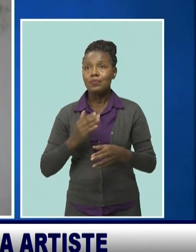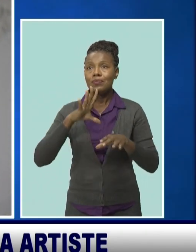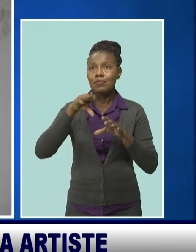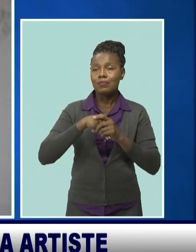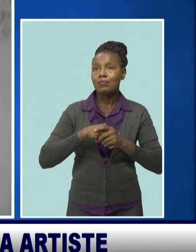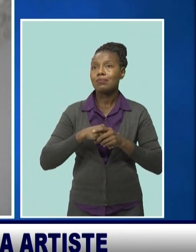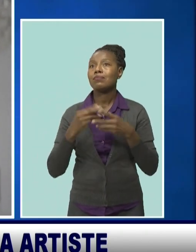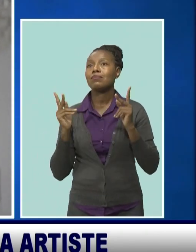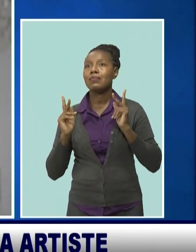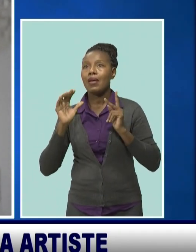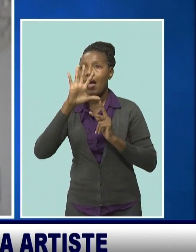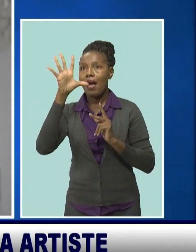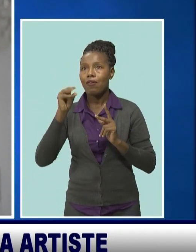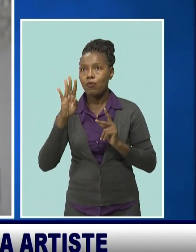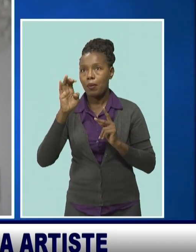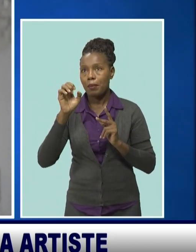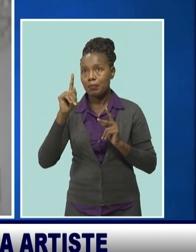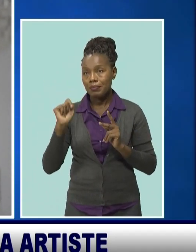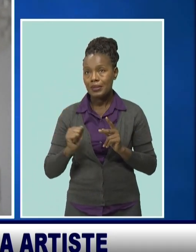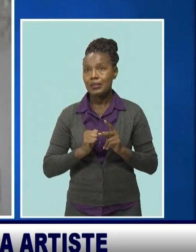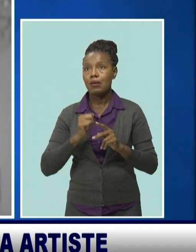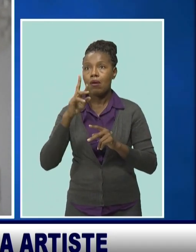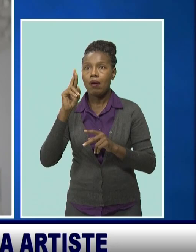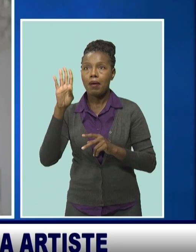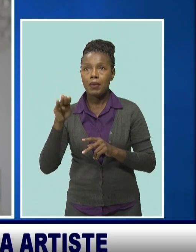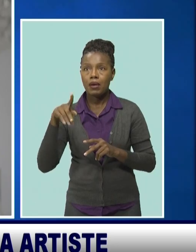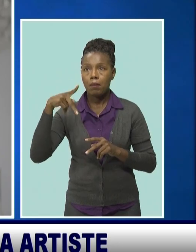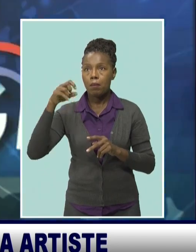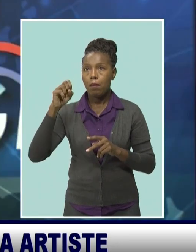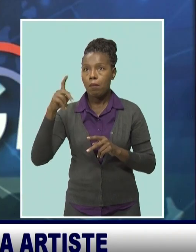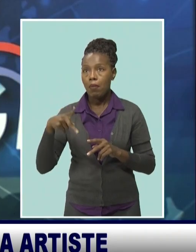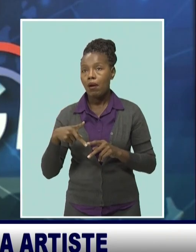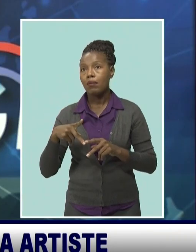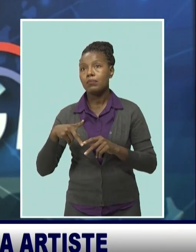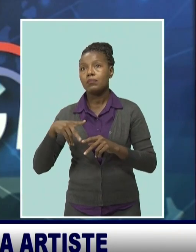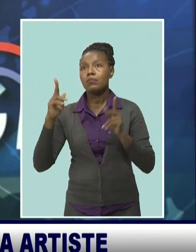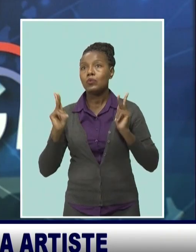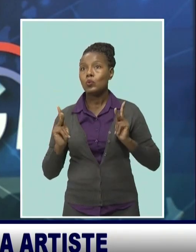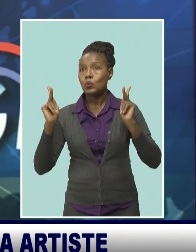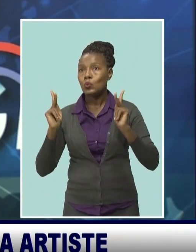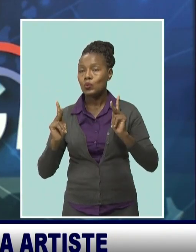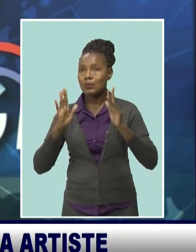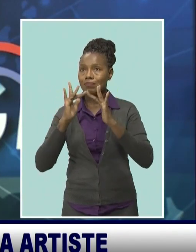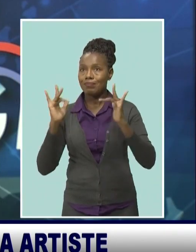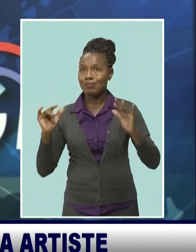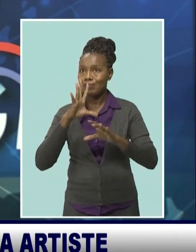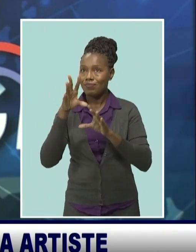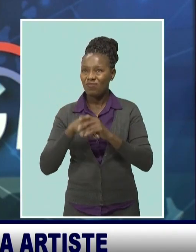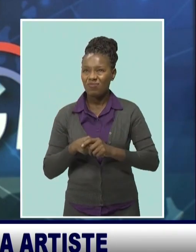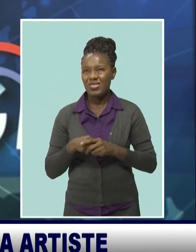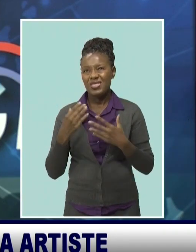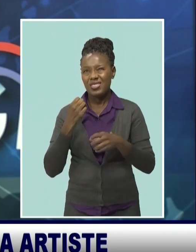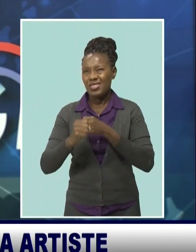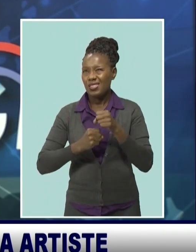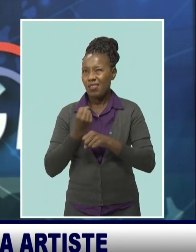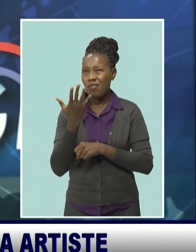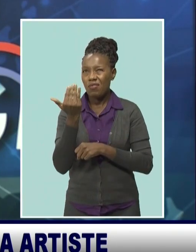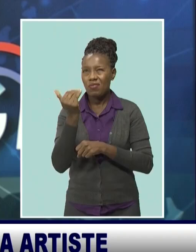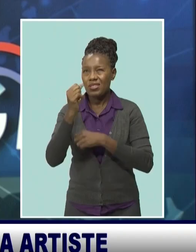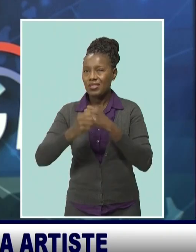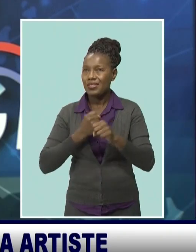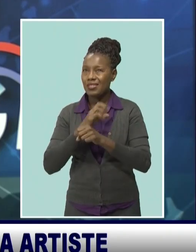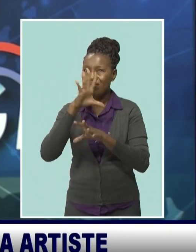soca, Afrobeats, pop, and R&B. He says after 15 years involved in the Crapova Festival, he just wanted to do something more